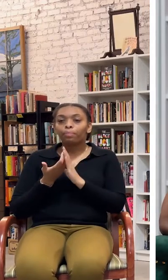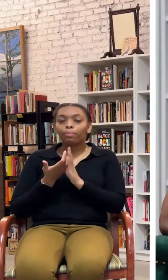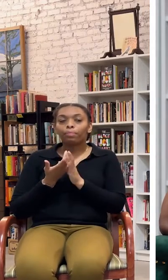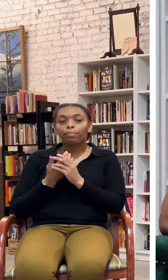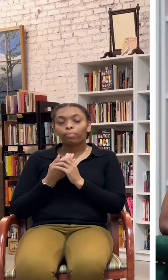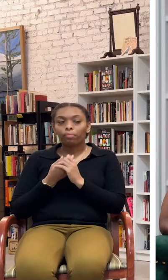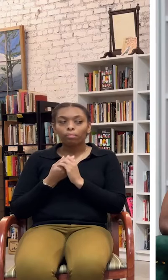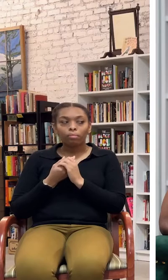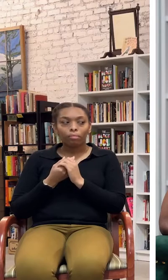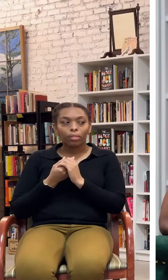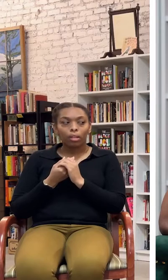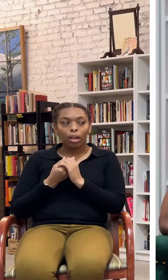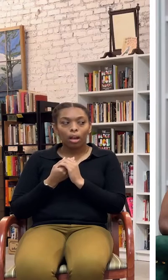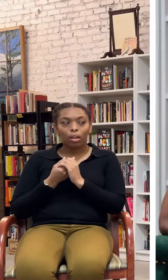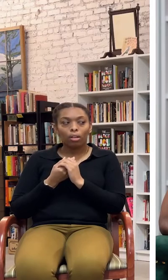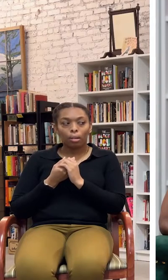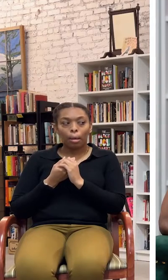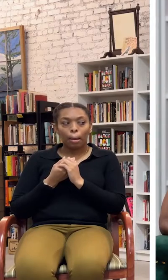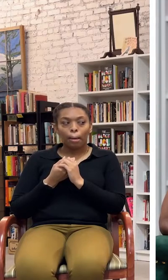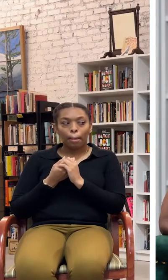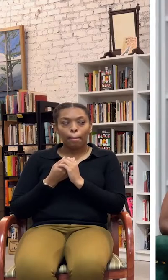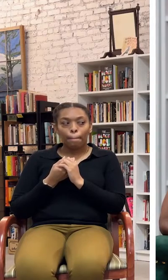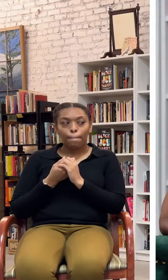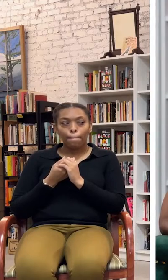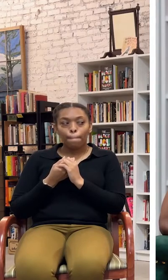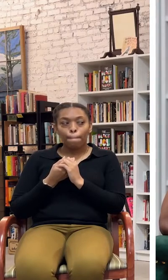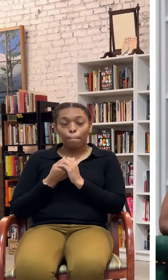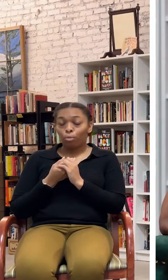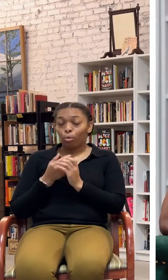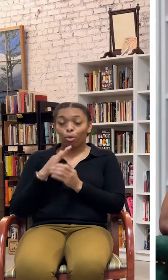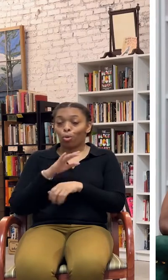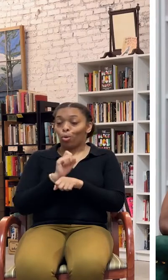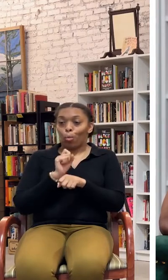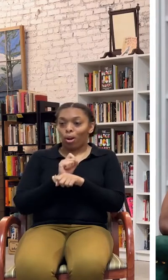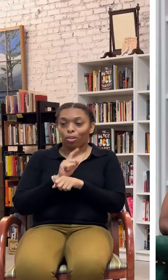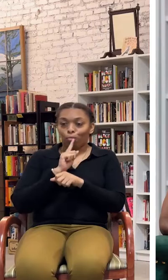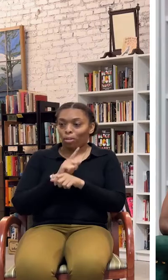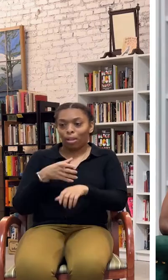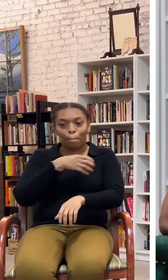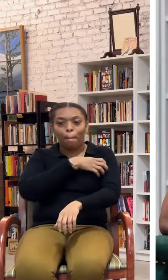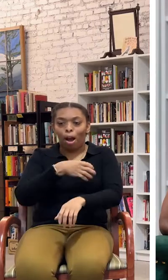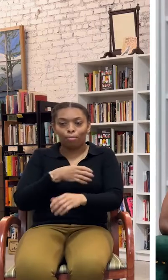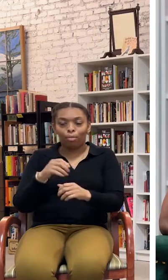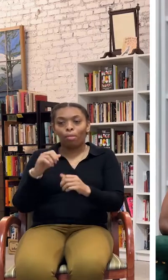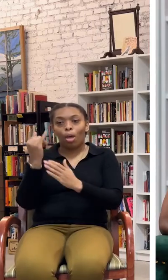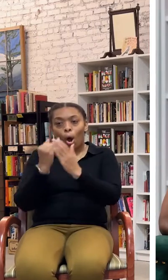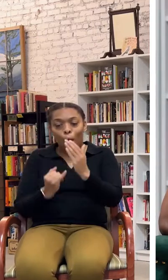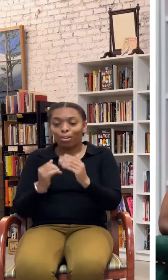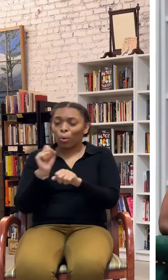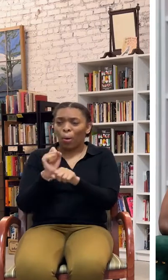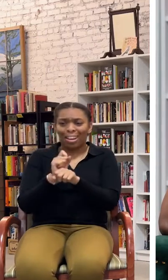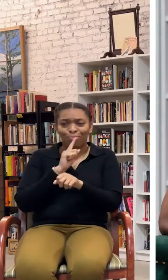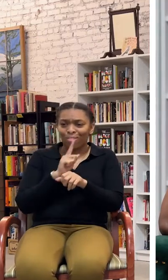there is nothing more powerful than the work that you do, that artists do, right? It